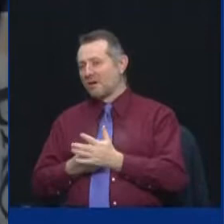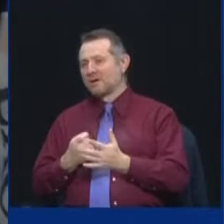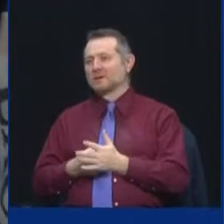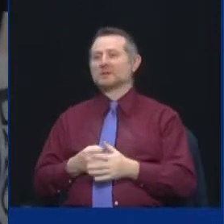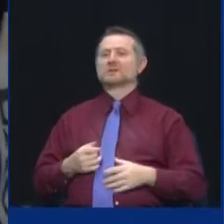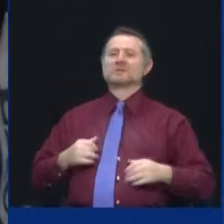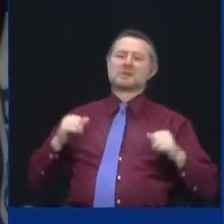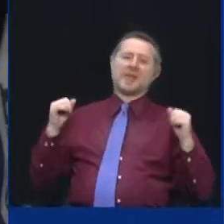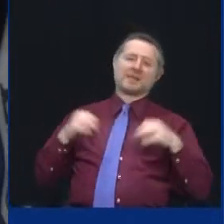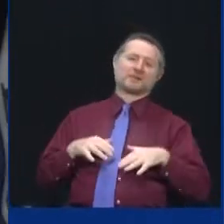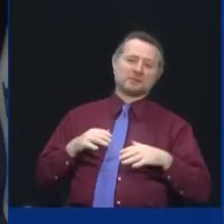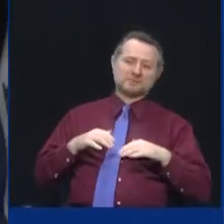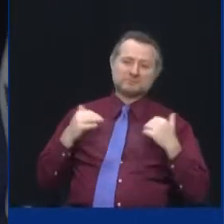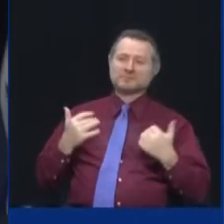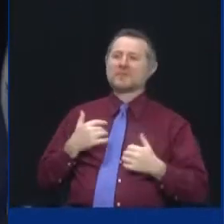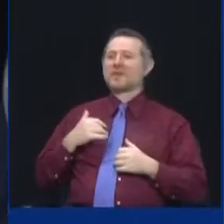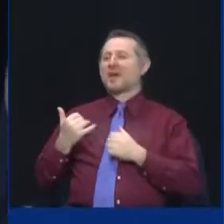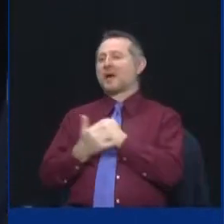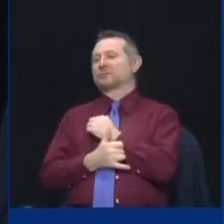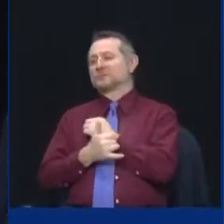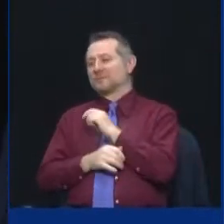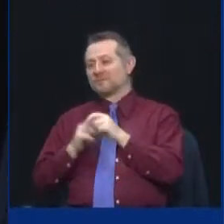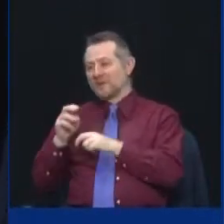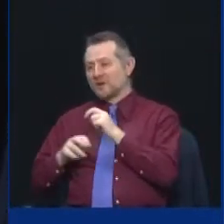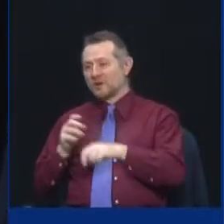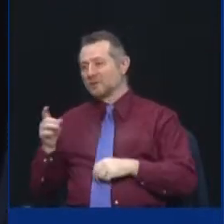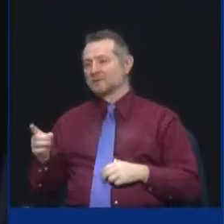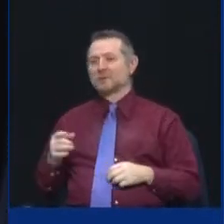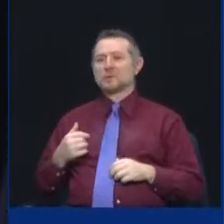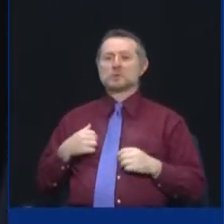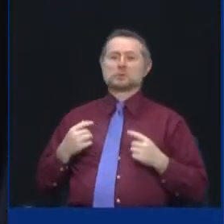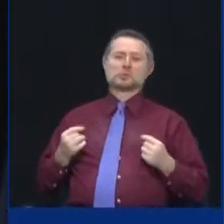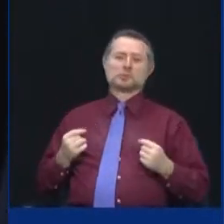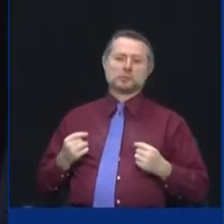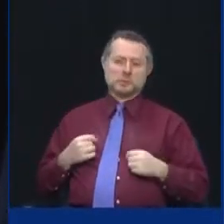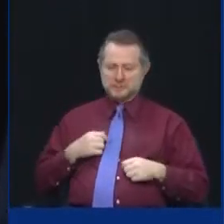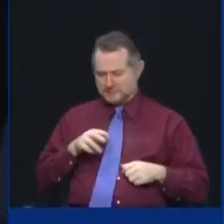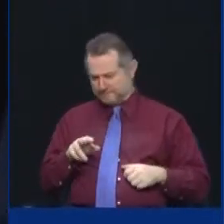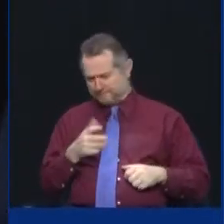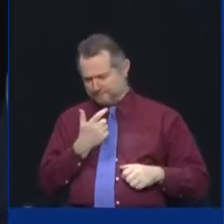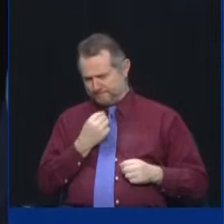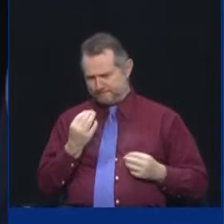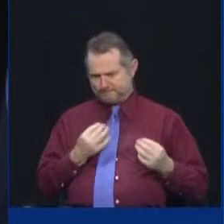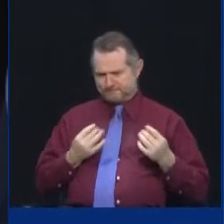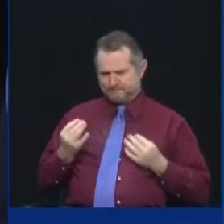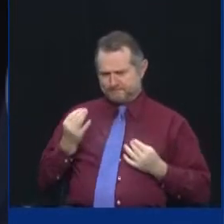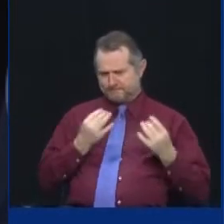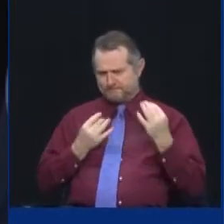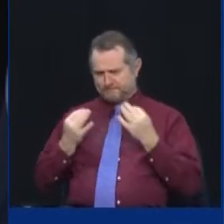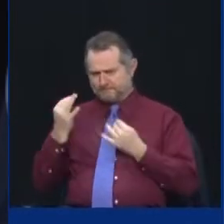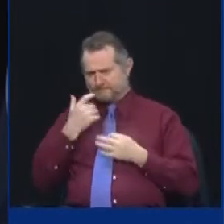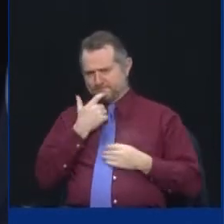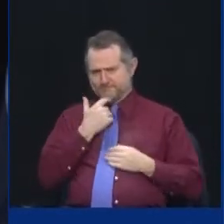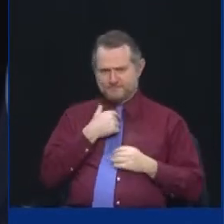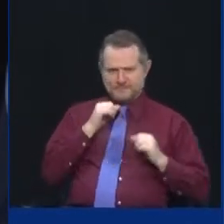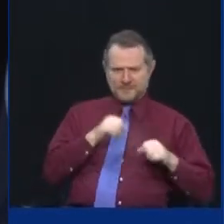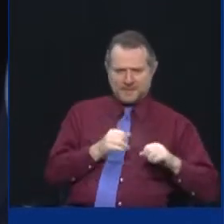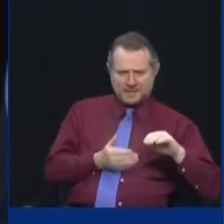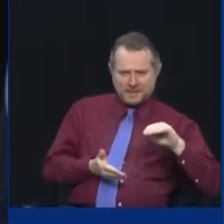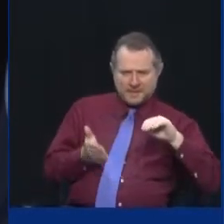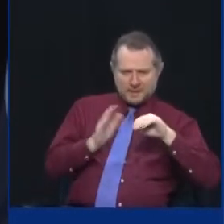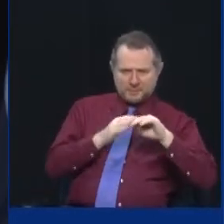if I'm a county fair, I say, look, I can get more people if